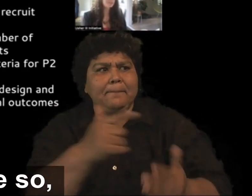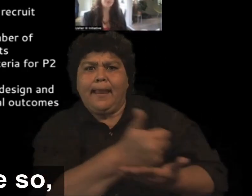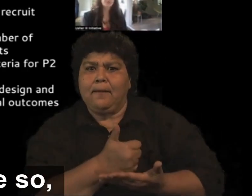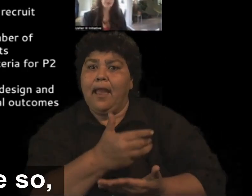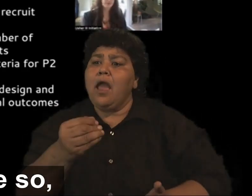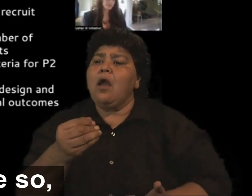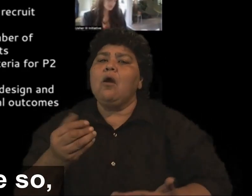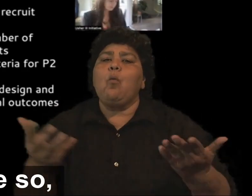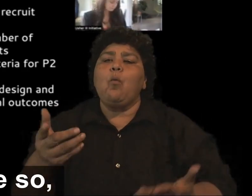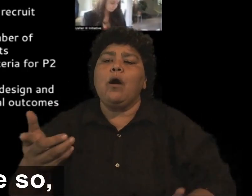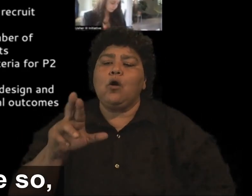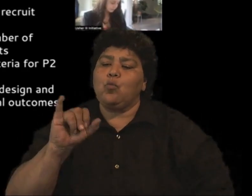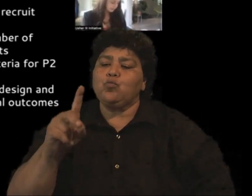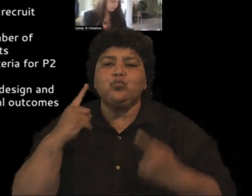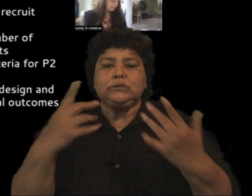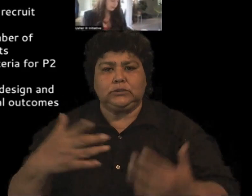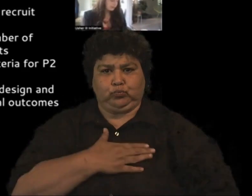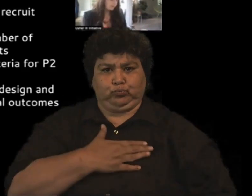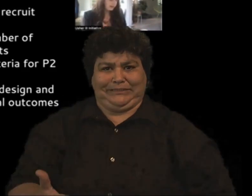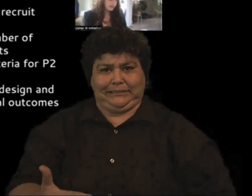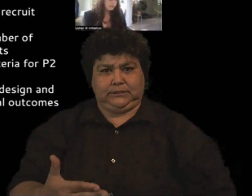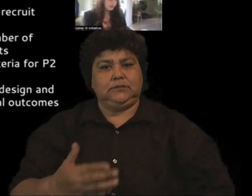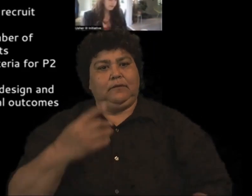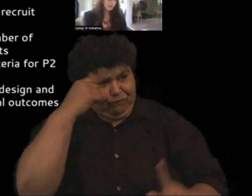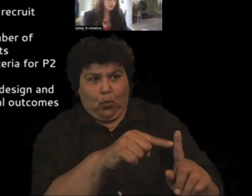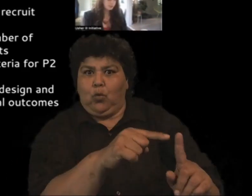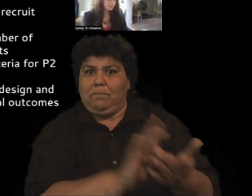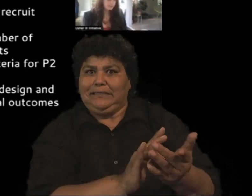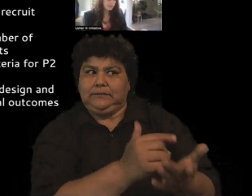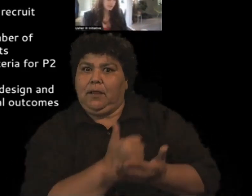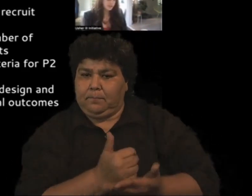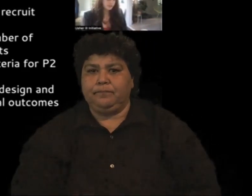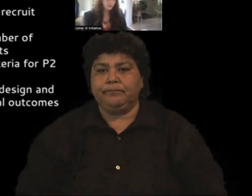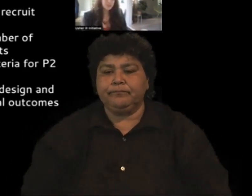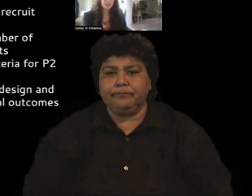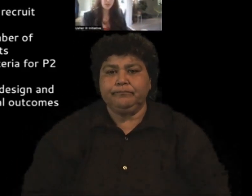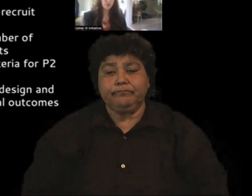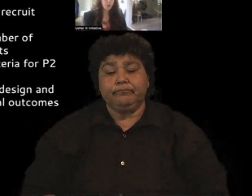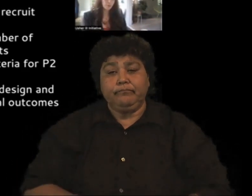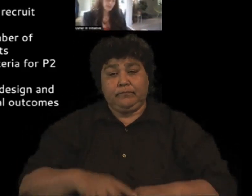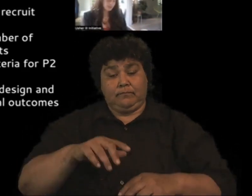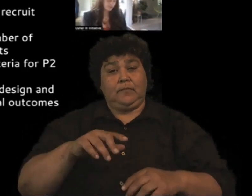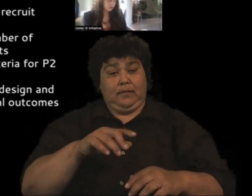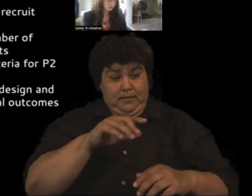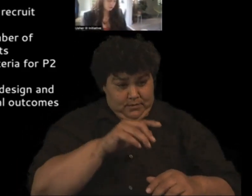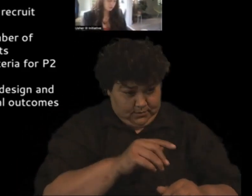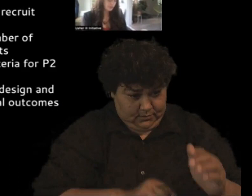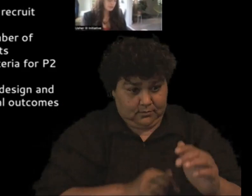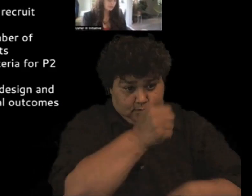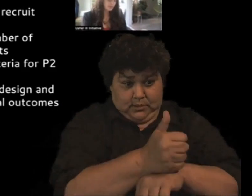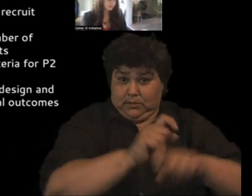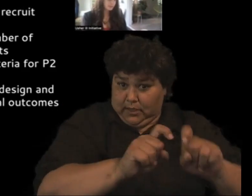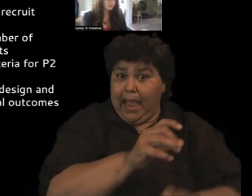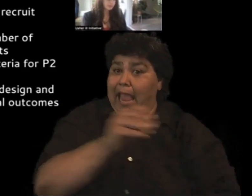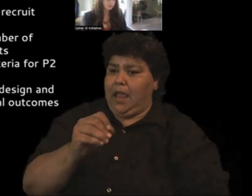those benefits. The value of a natural history study and creation of a comprehensive Usher III patient